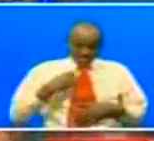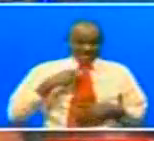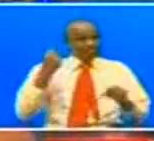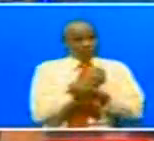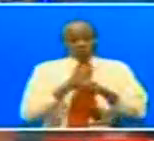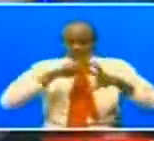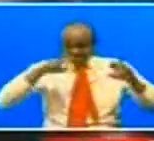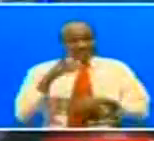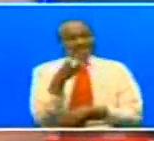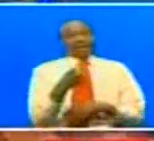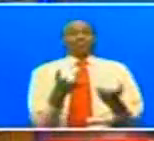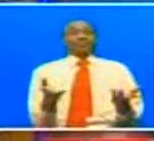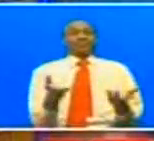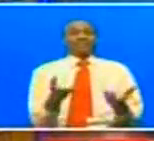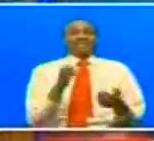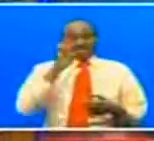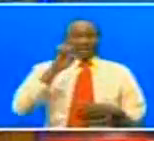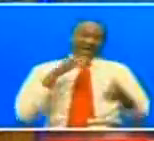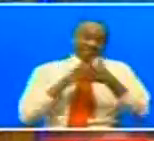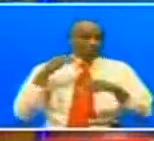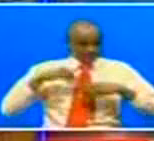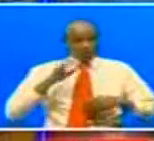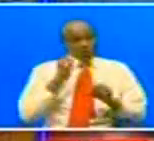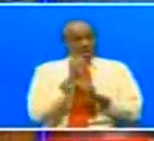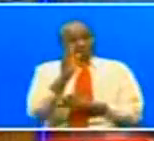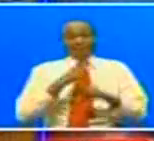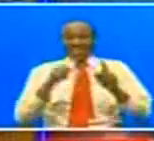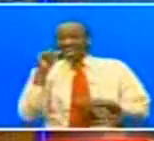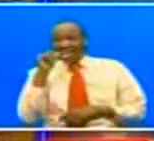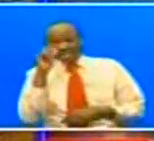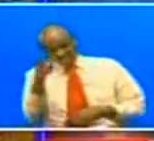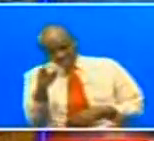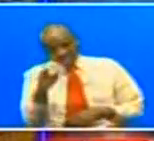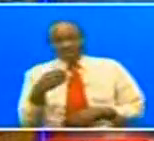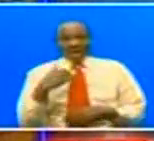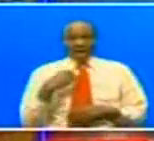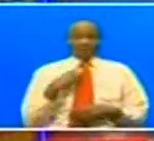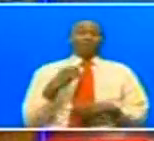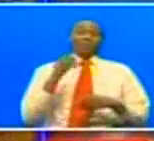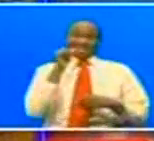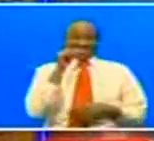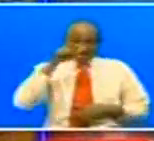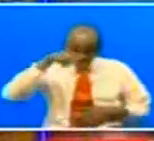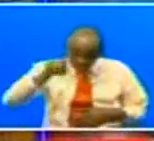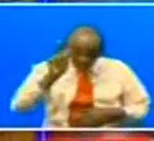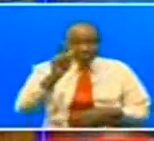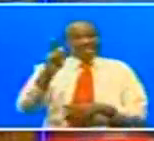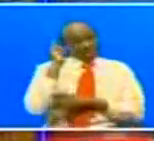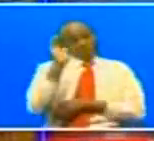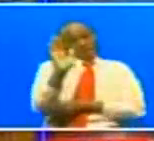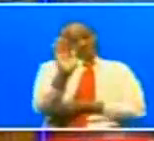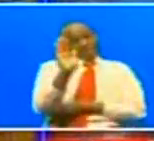investigate all those here. That's what the EACC is now doing. Yeah. But in the British jurisdiction, we had evidence of British nationals doing illegal